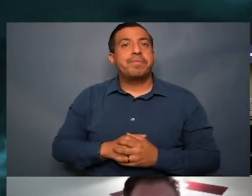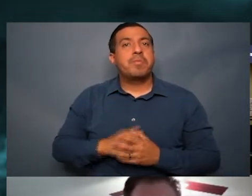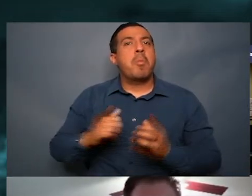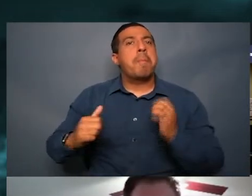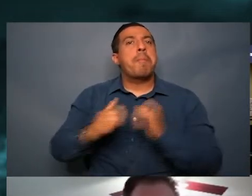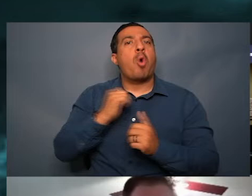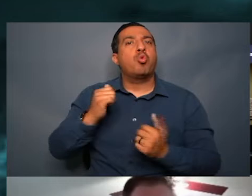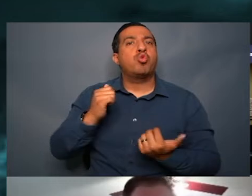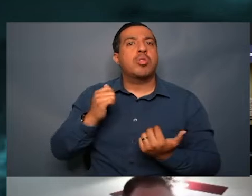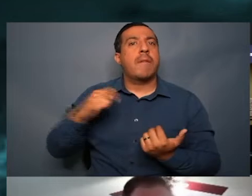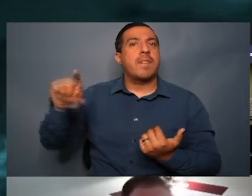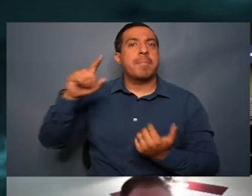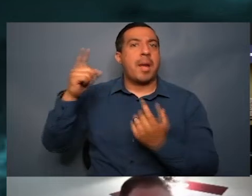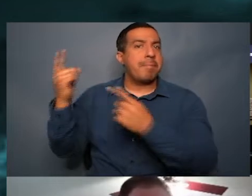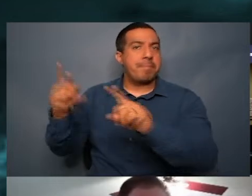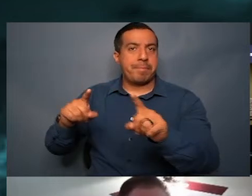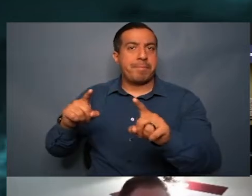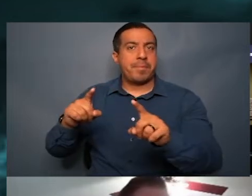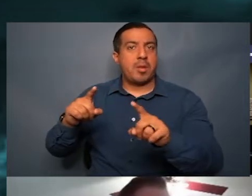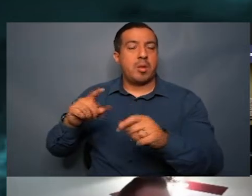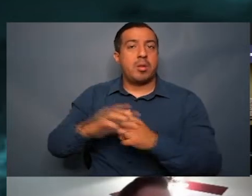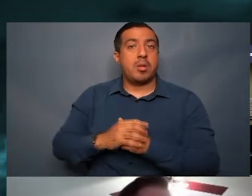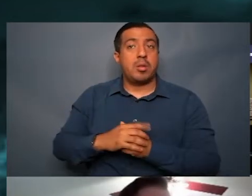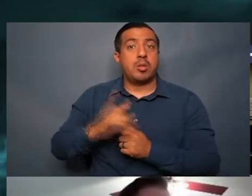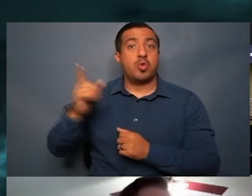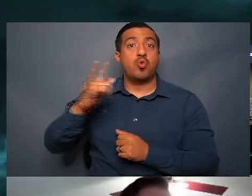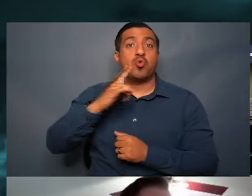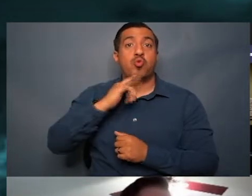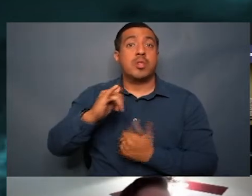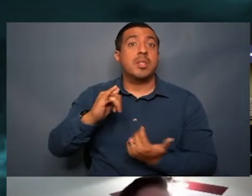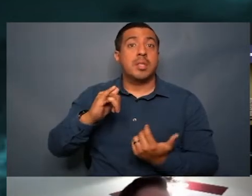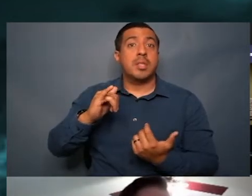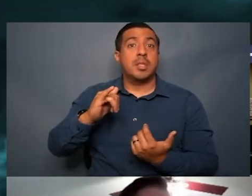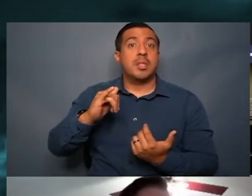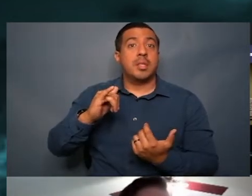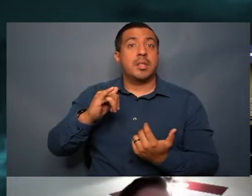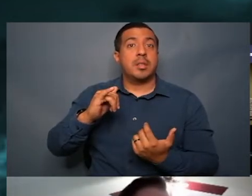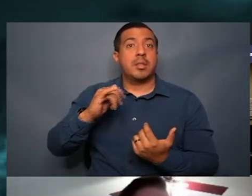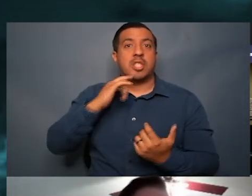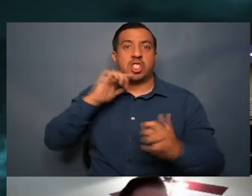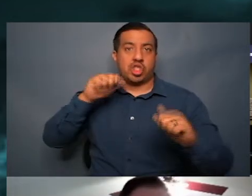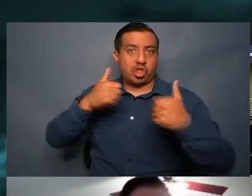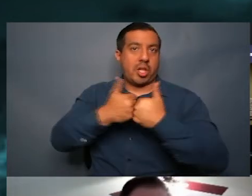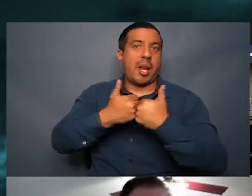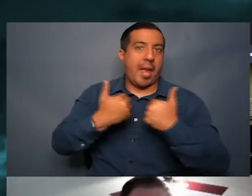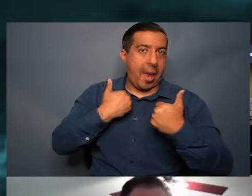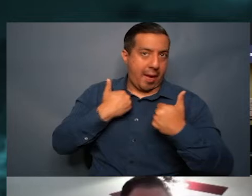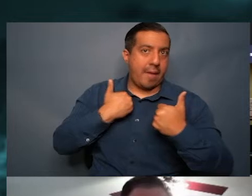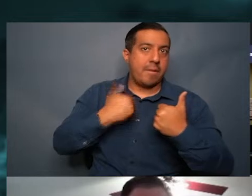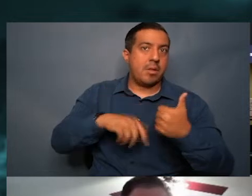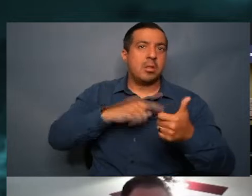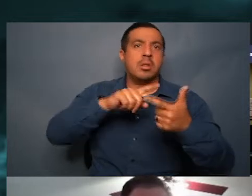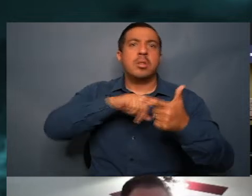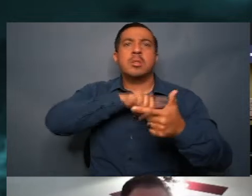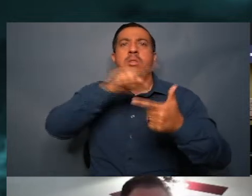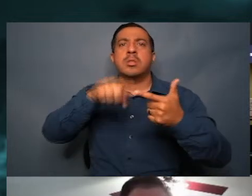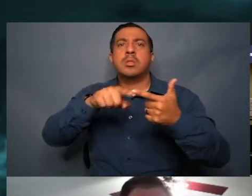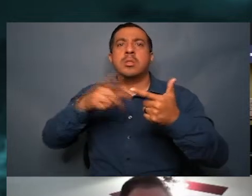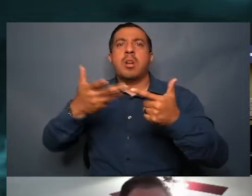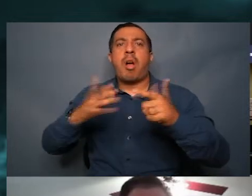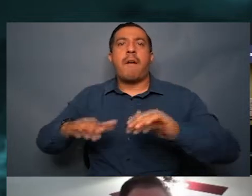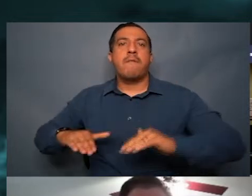Most of them, so it's one of the most challenge that I am having. Also the flooding.